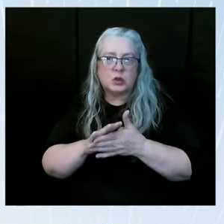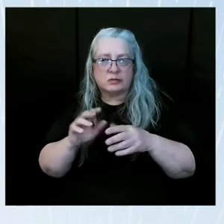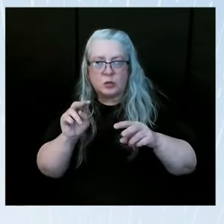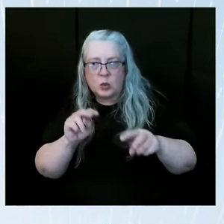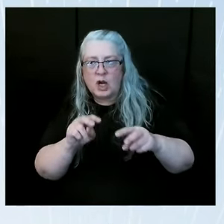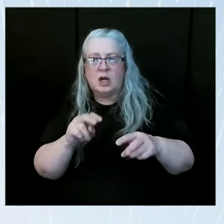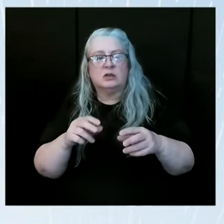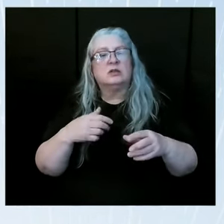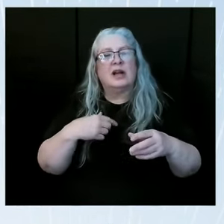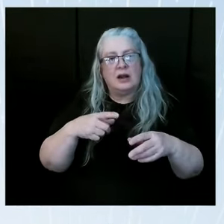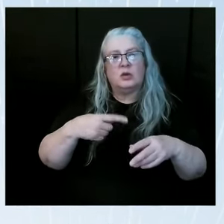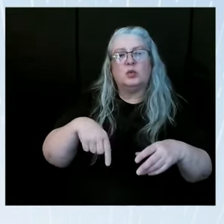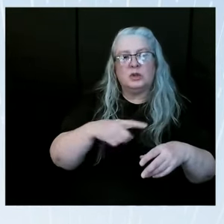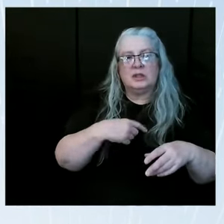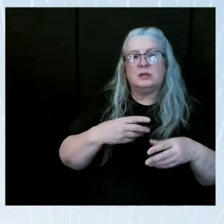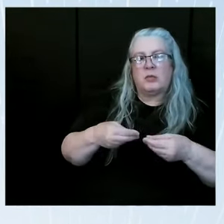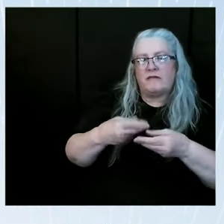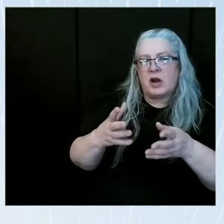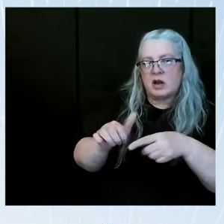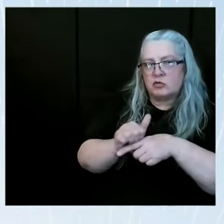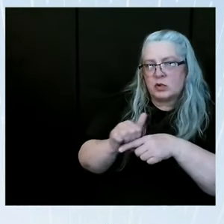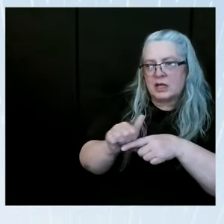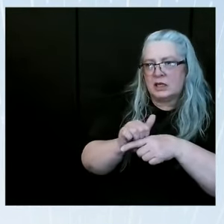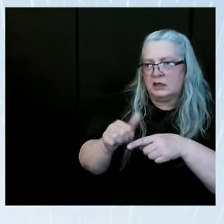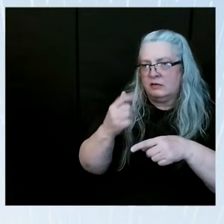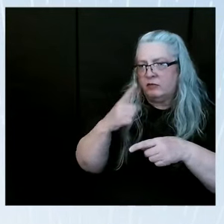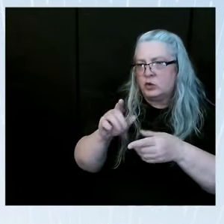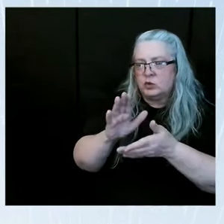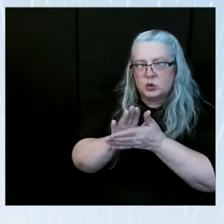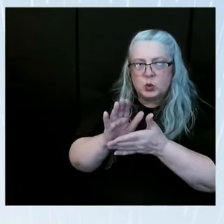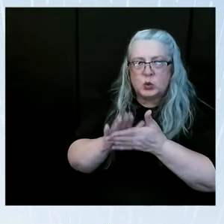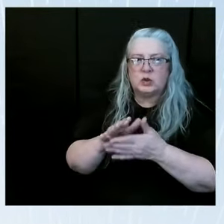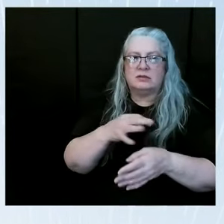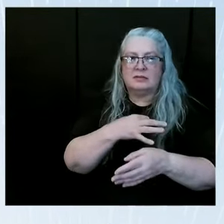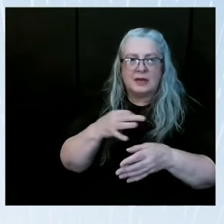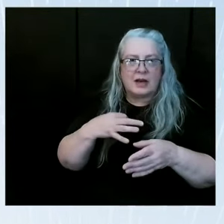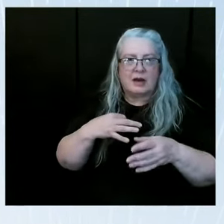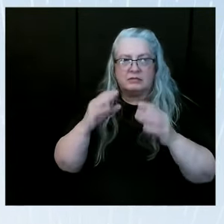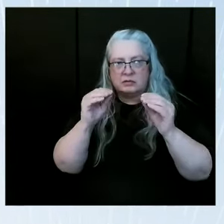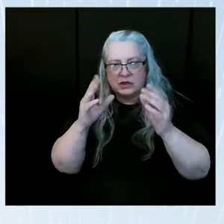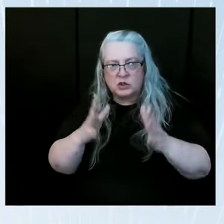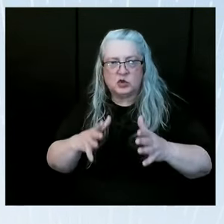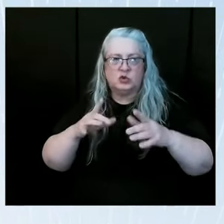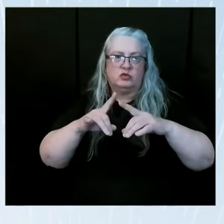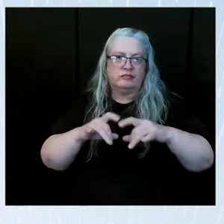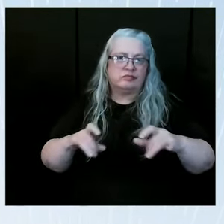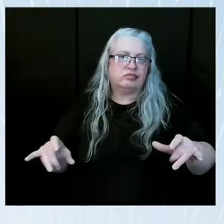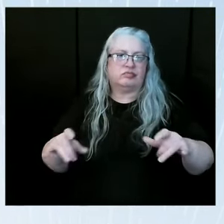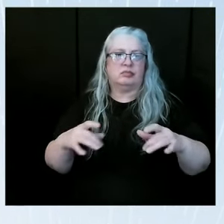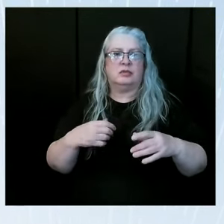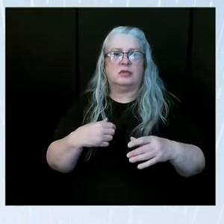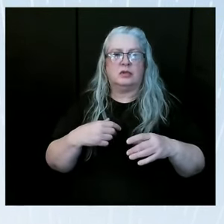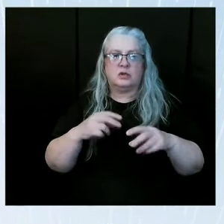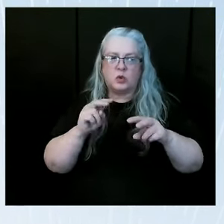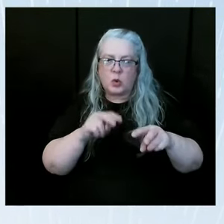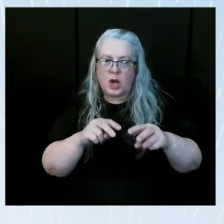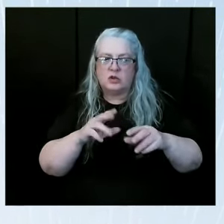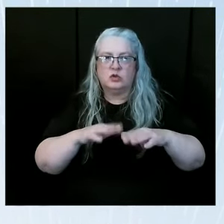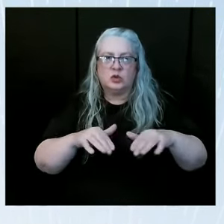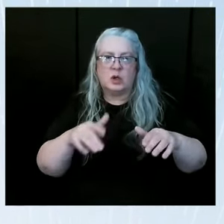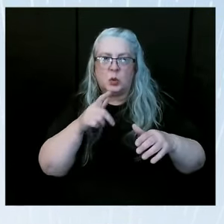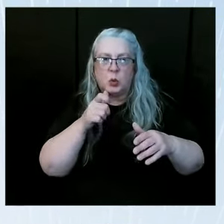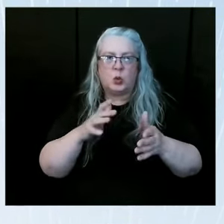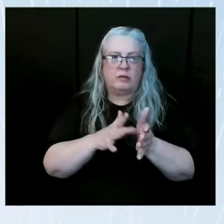protocol toolkit to address the security and well-being of students. When it comes to the issue of forced